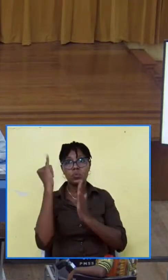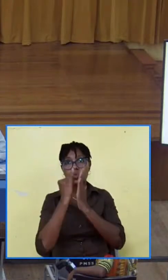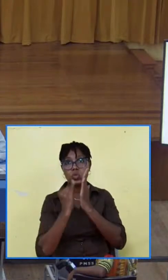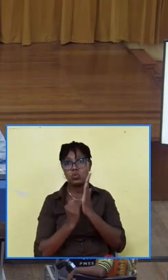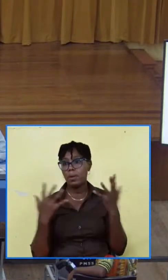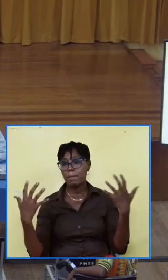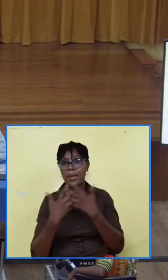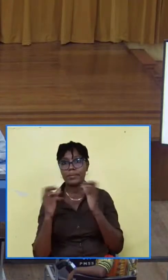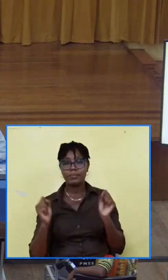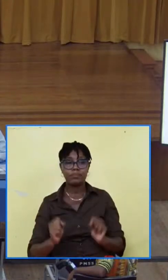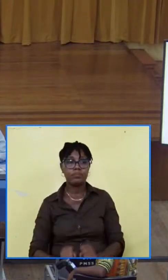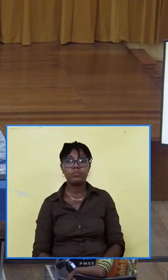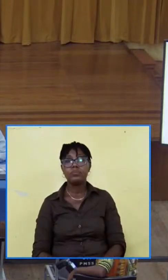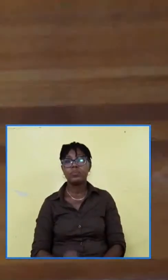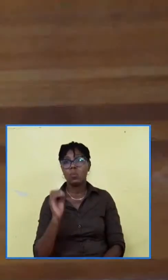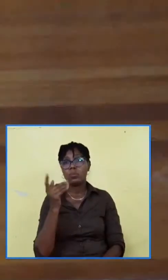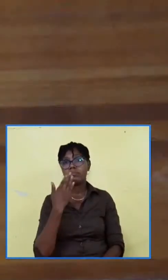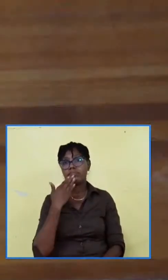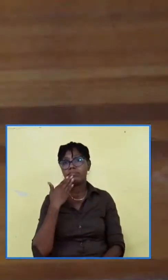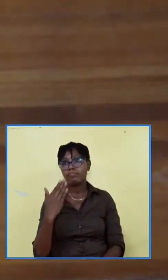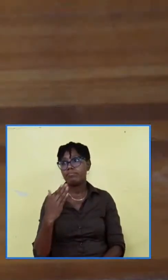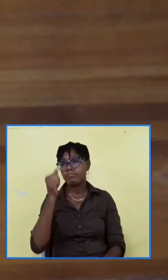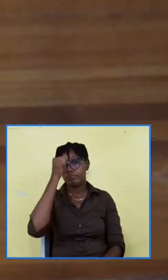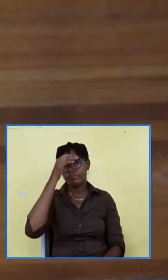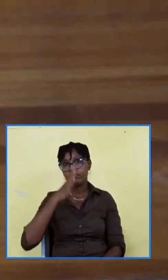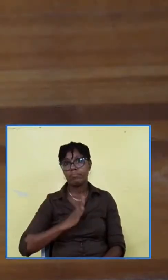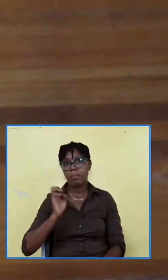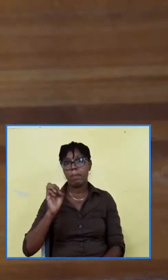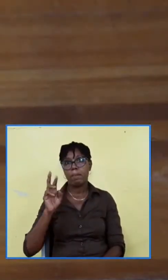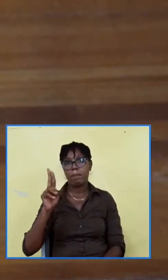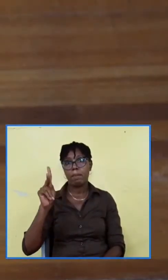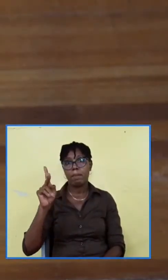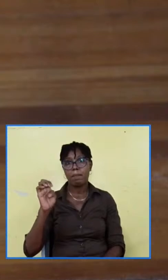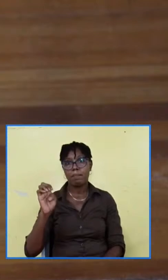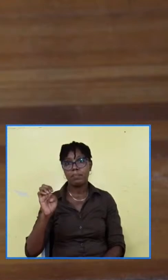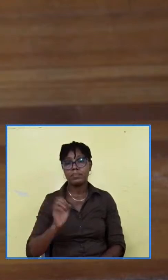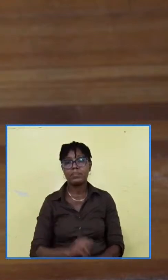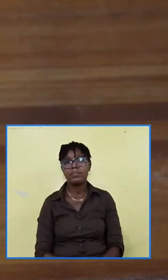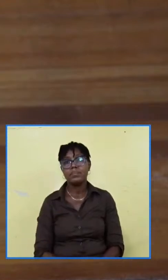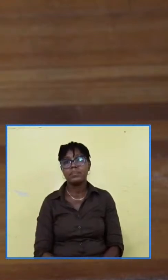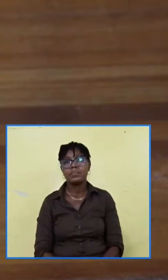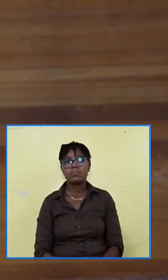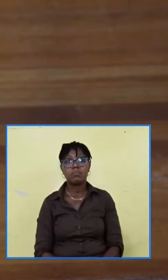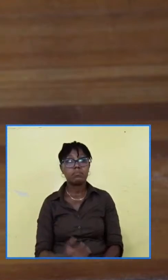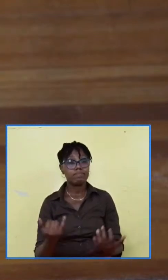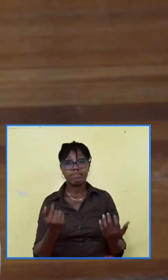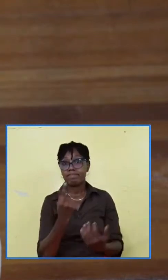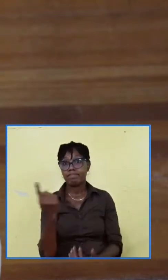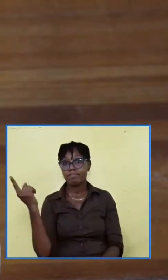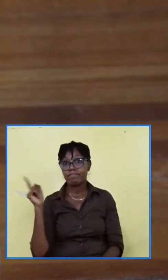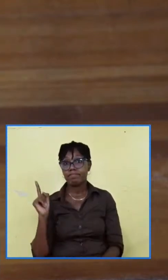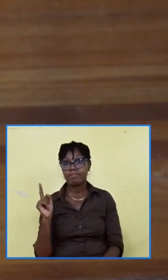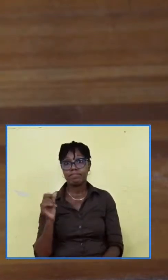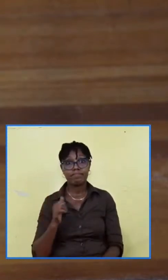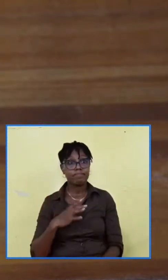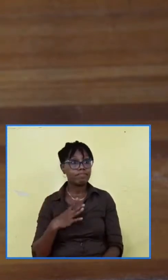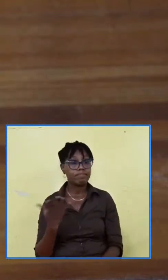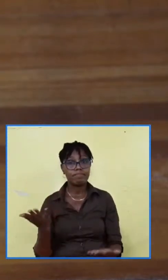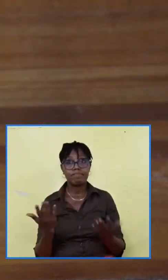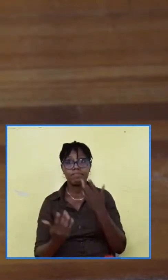Okay, thank you, Mr. Burke. The floor is still open. Would anyone else like to come and ask a question?